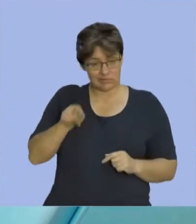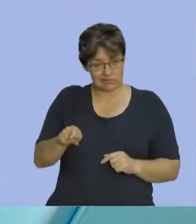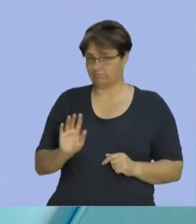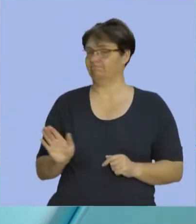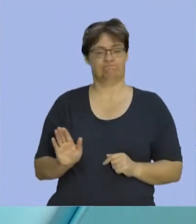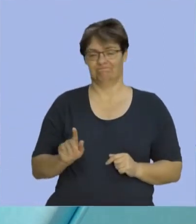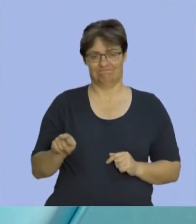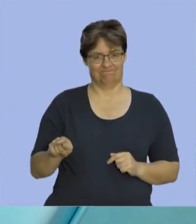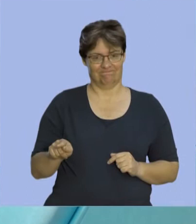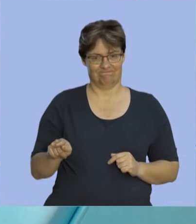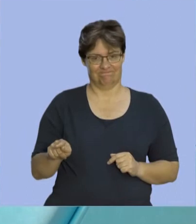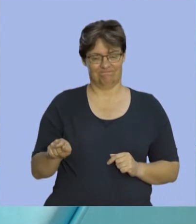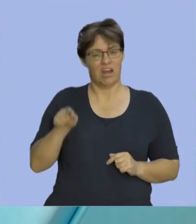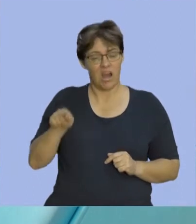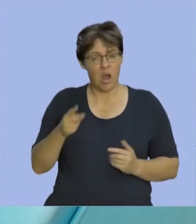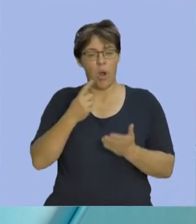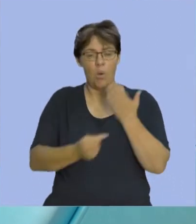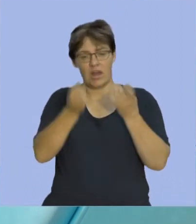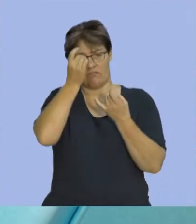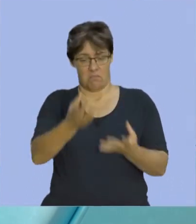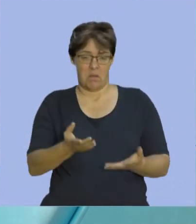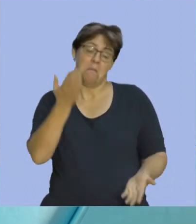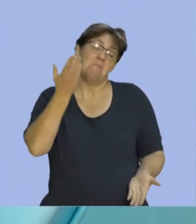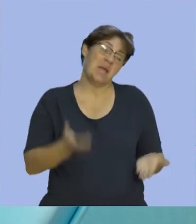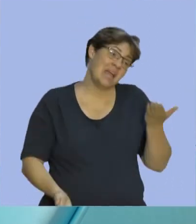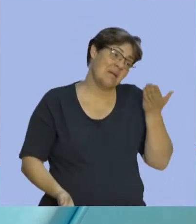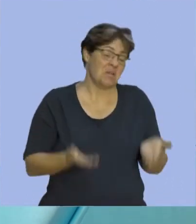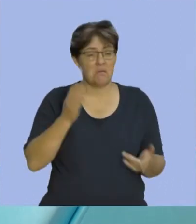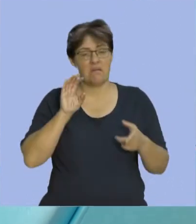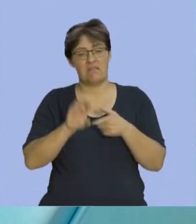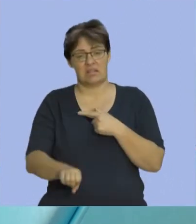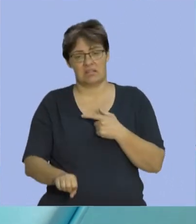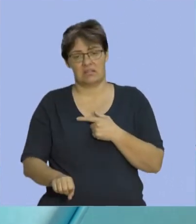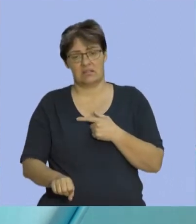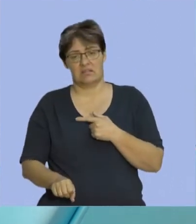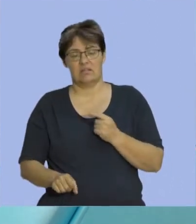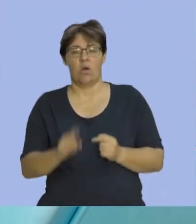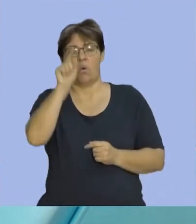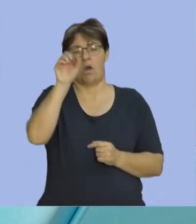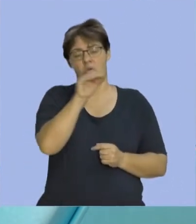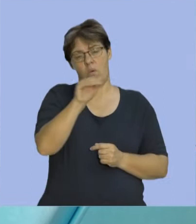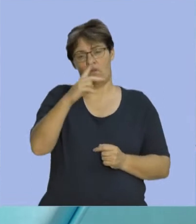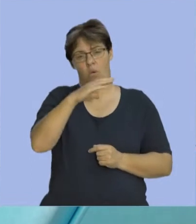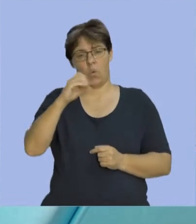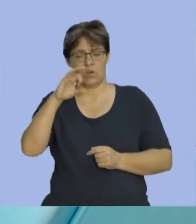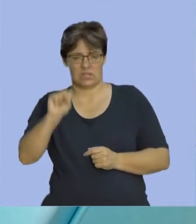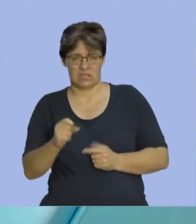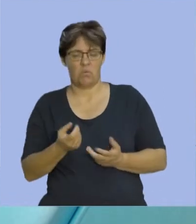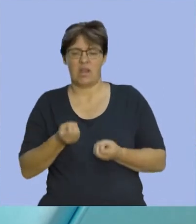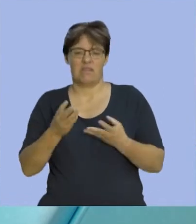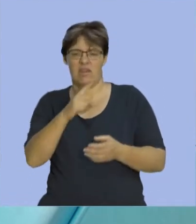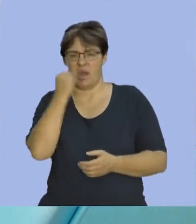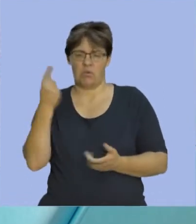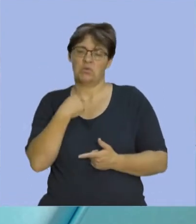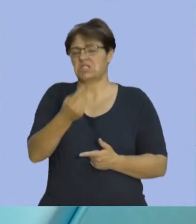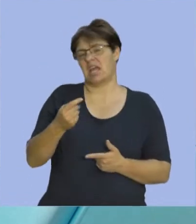reciprocals. Reciprocals is just trying to say, if maybe we are trying to find what 1 over cos is, we can give it a name